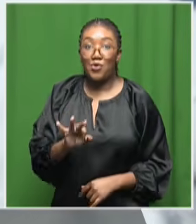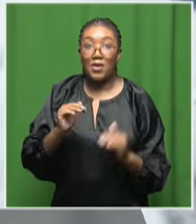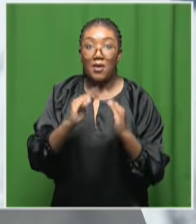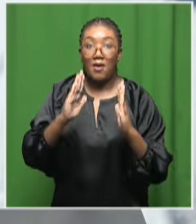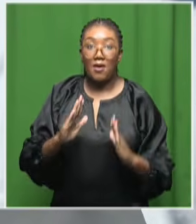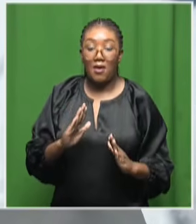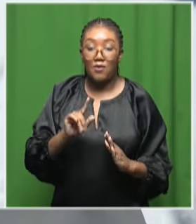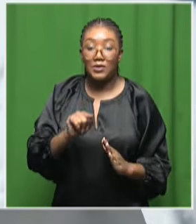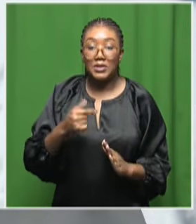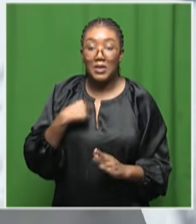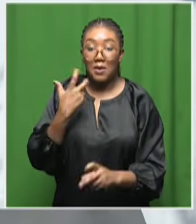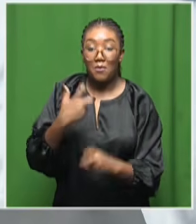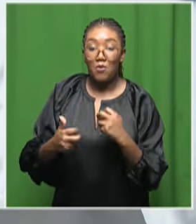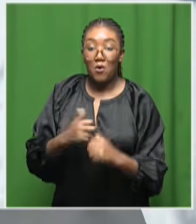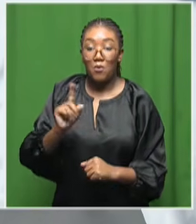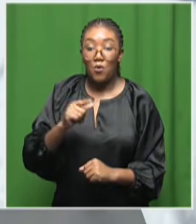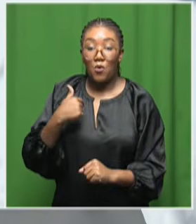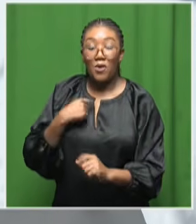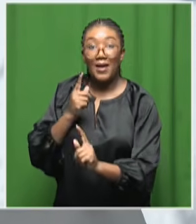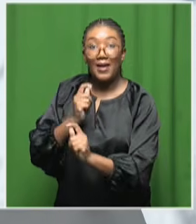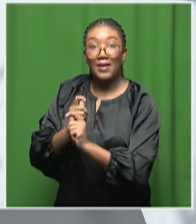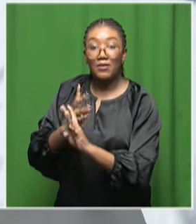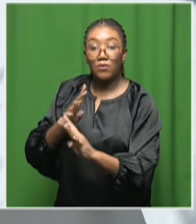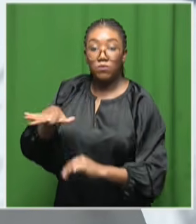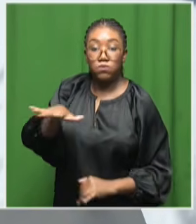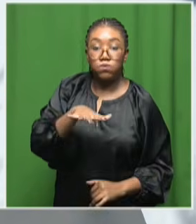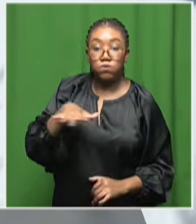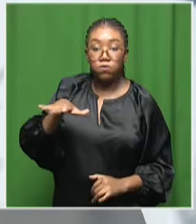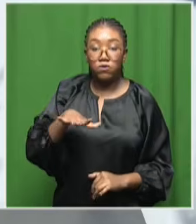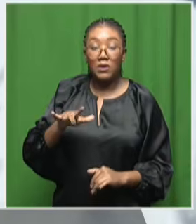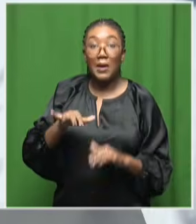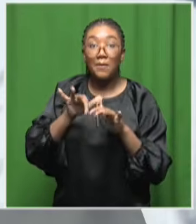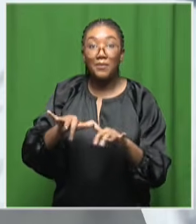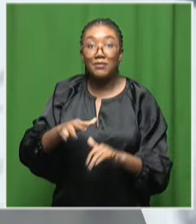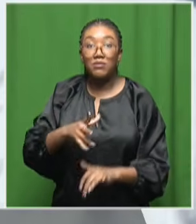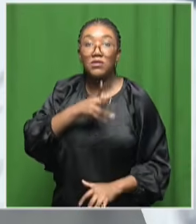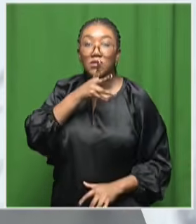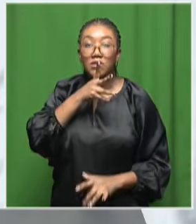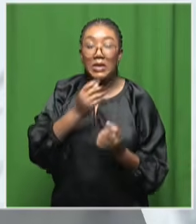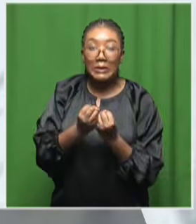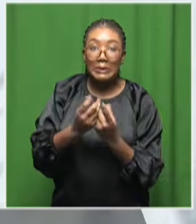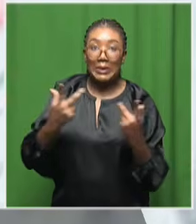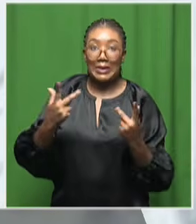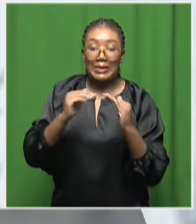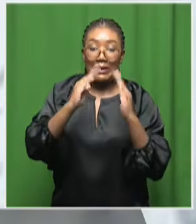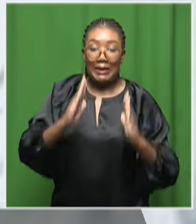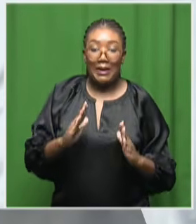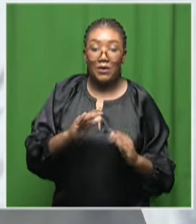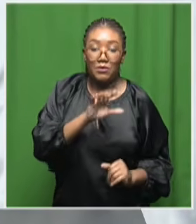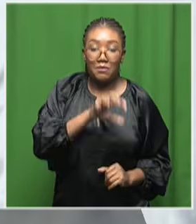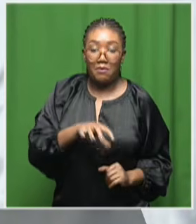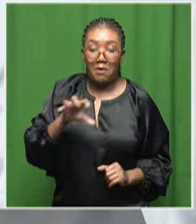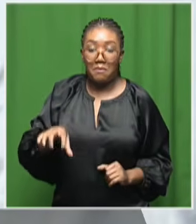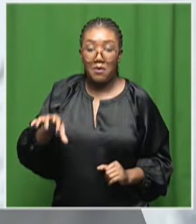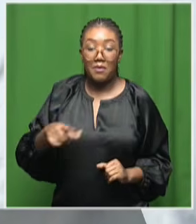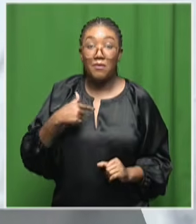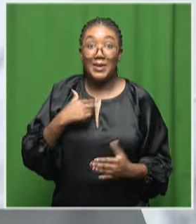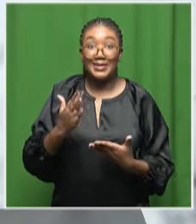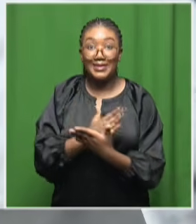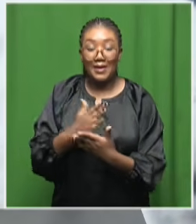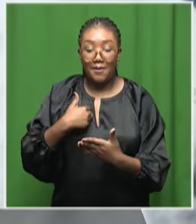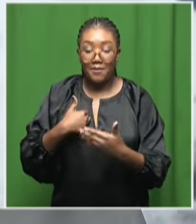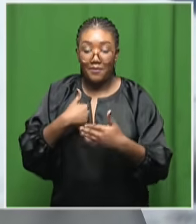an overcrowding informal settlement. We tried with human settlement to realign and subdivide the area so